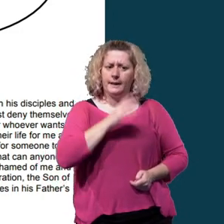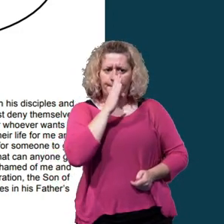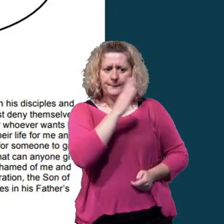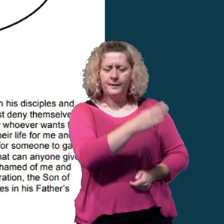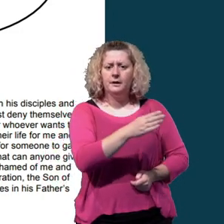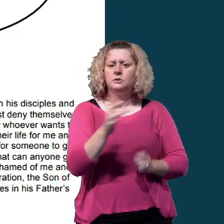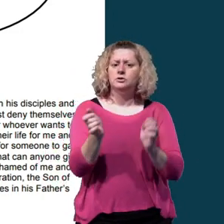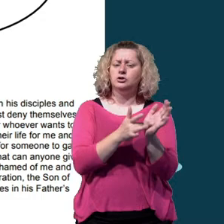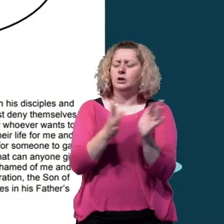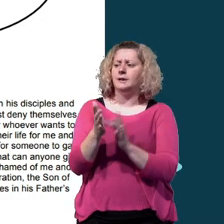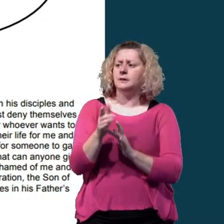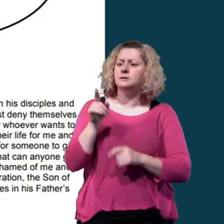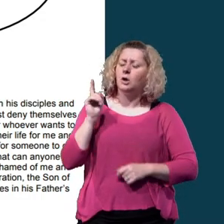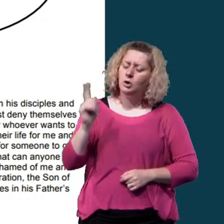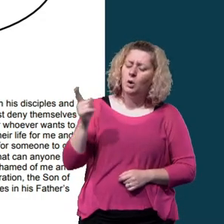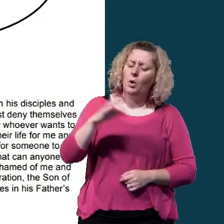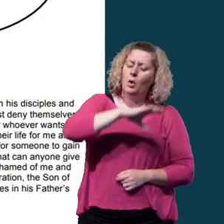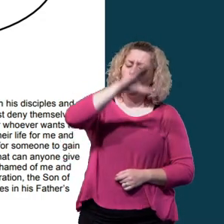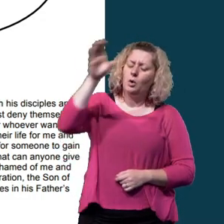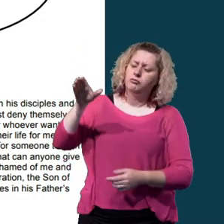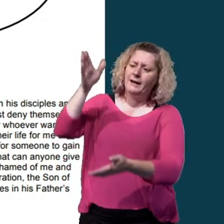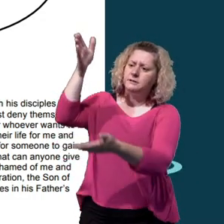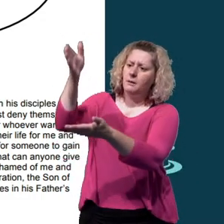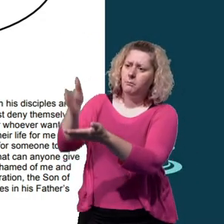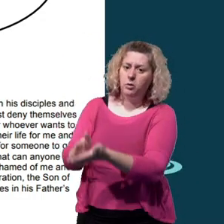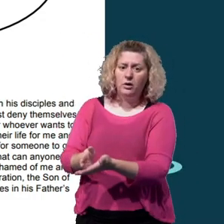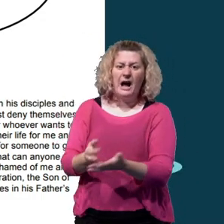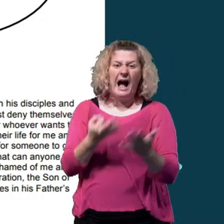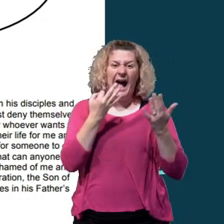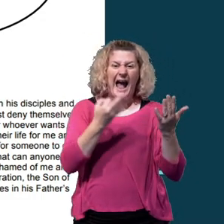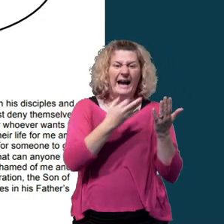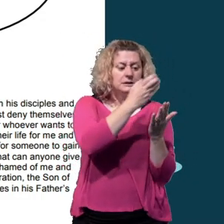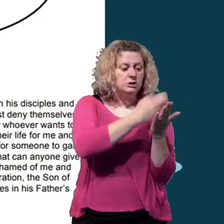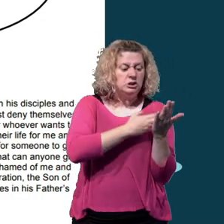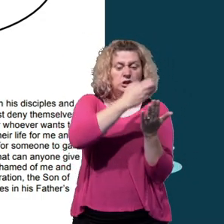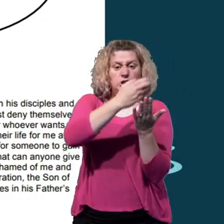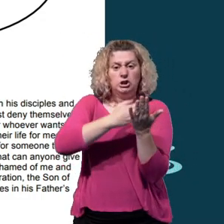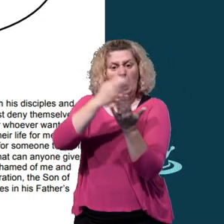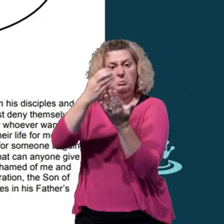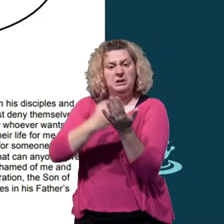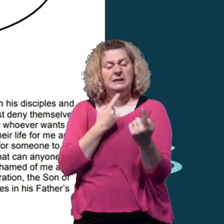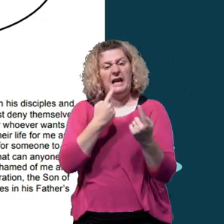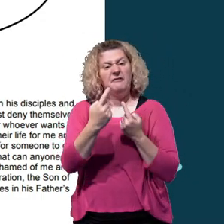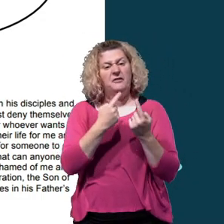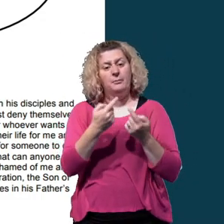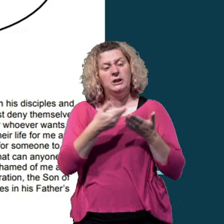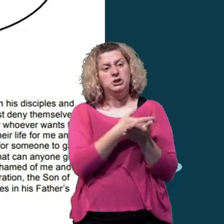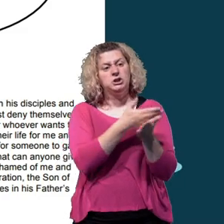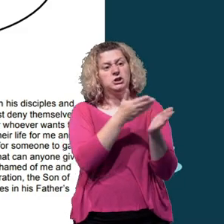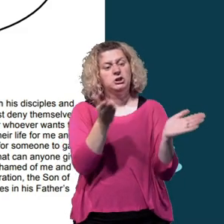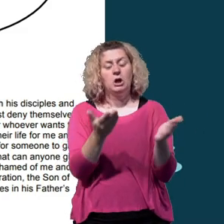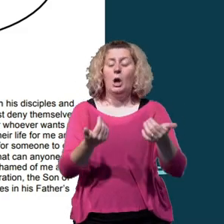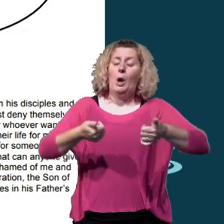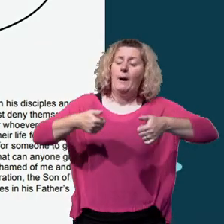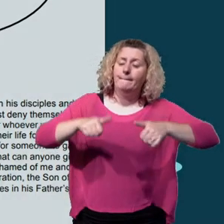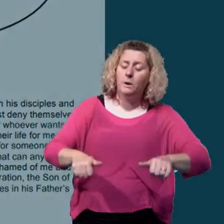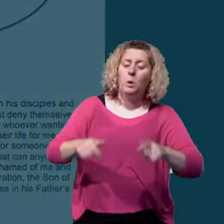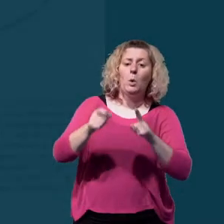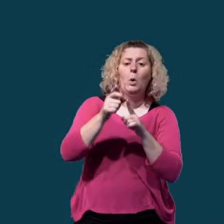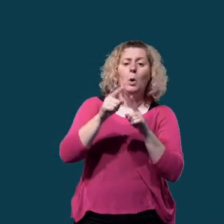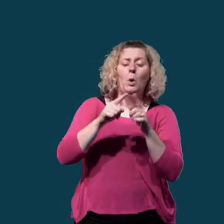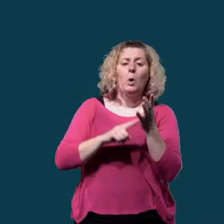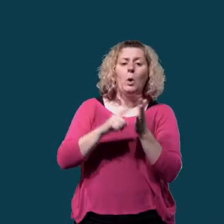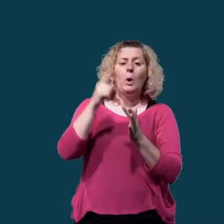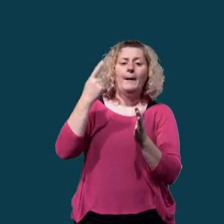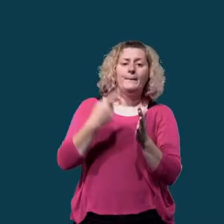you're the Christ. At last, after 8 chapters of information, at last, Peter has seen the